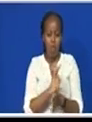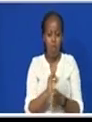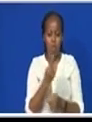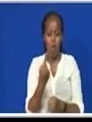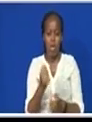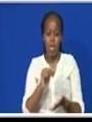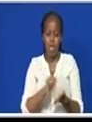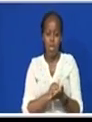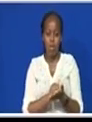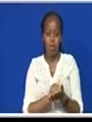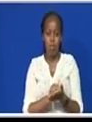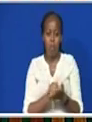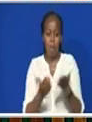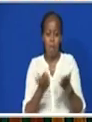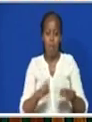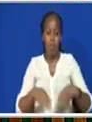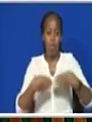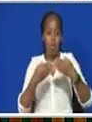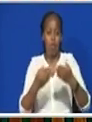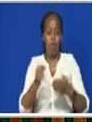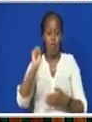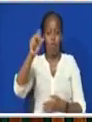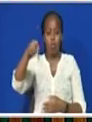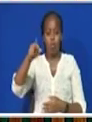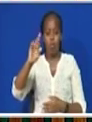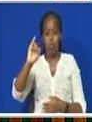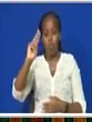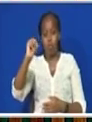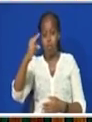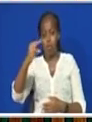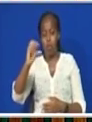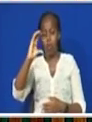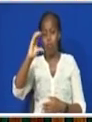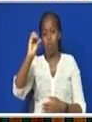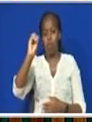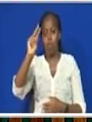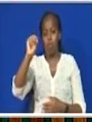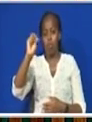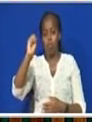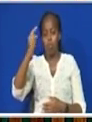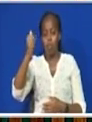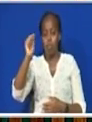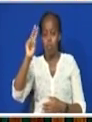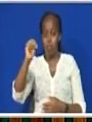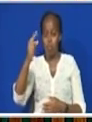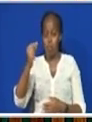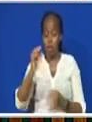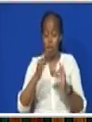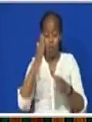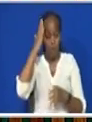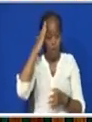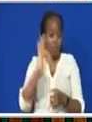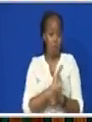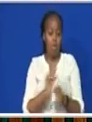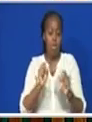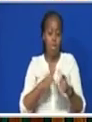that would bring what is called a spring constant? If you know that formula, then you can use the